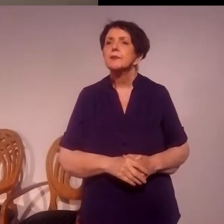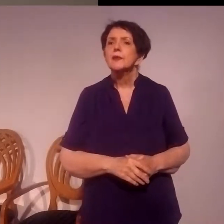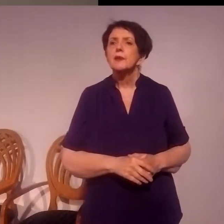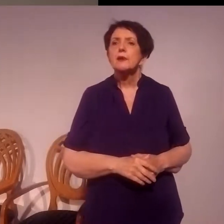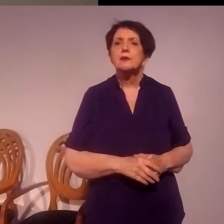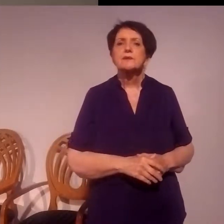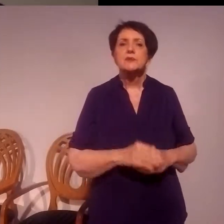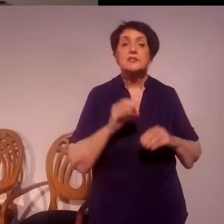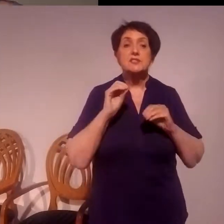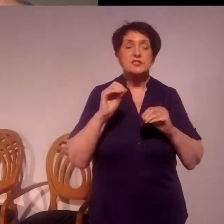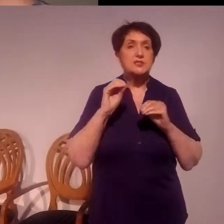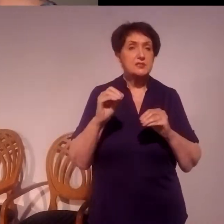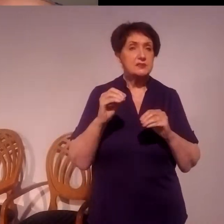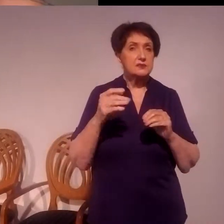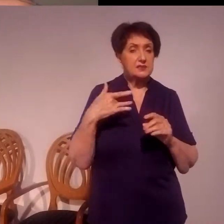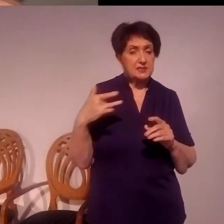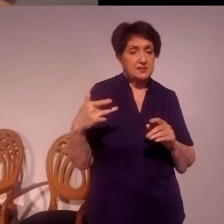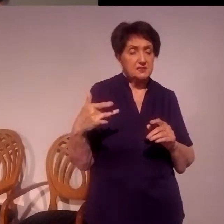our teachings tend to